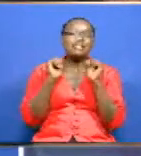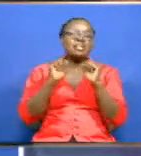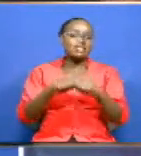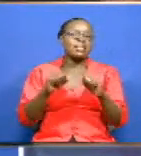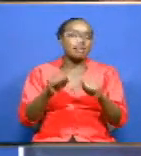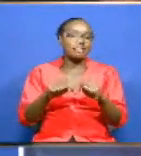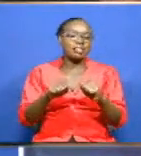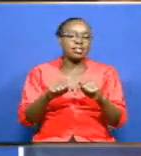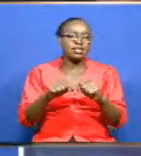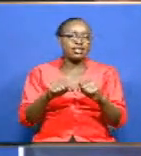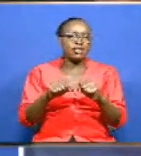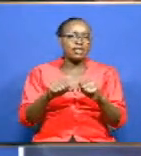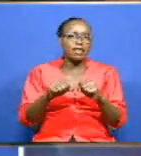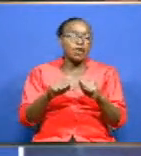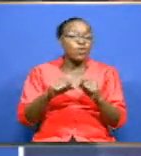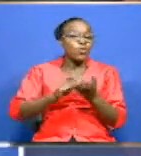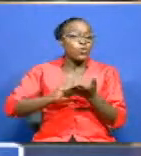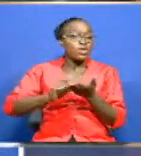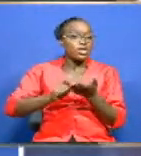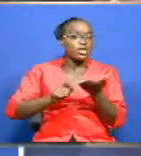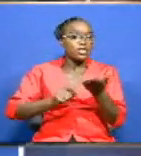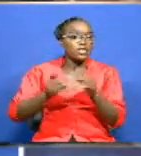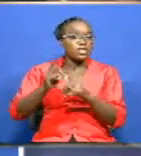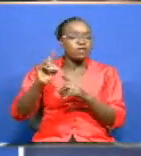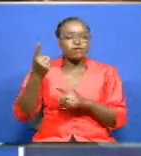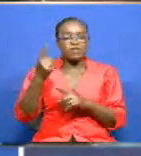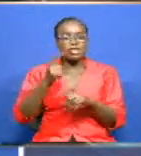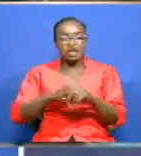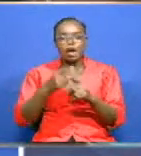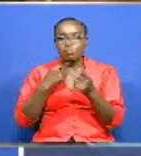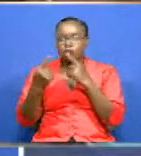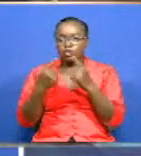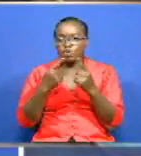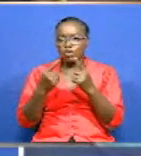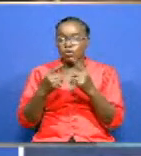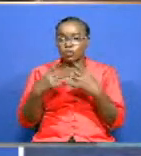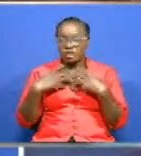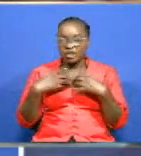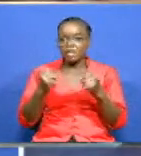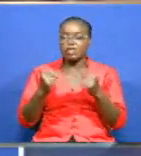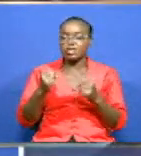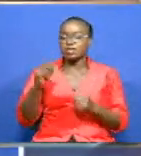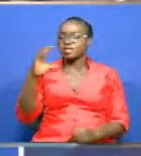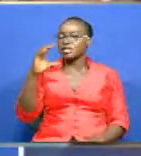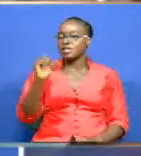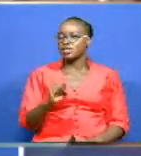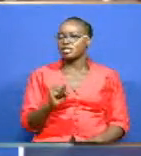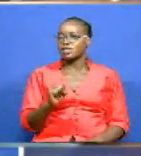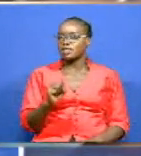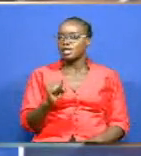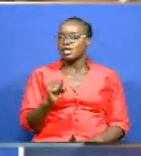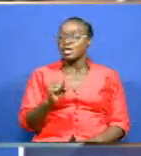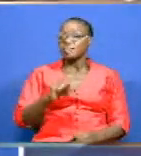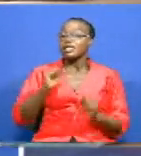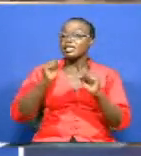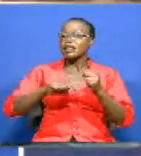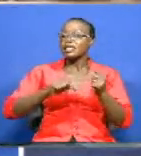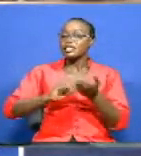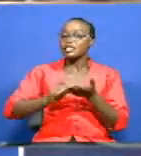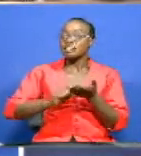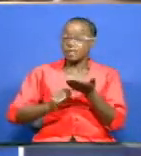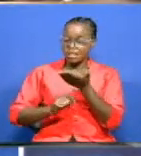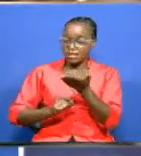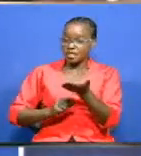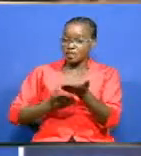kwamba tumeweza kuwa na mkataba. Tarehe moja walipokuwa wakiongea na waziri wa afya, walikubaliana kwamba watatia sahihi mkataba huu